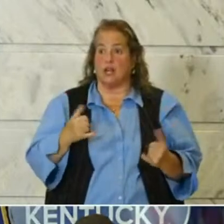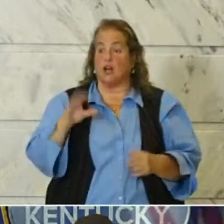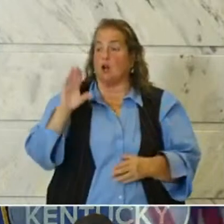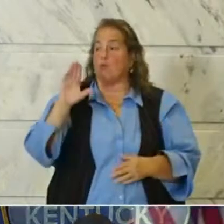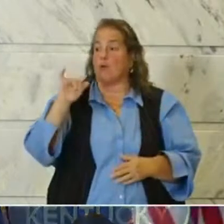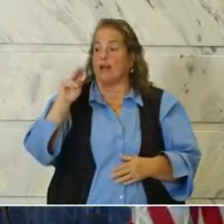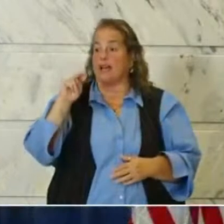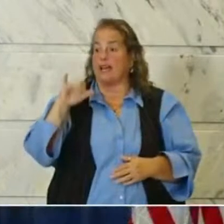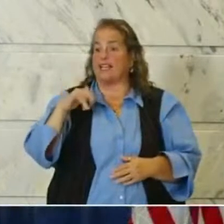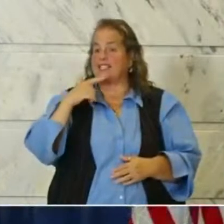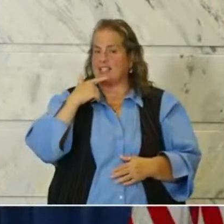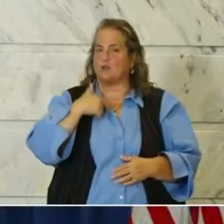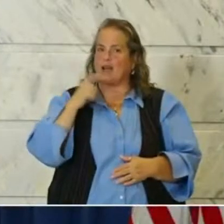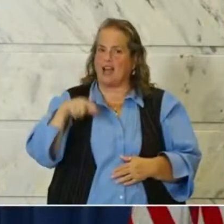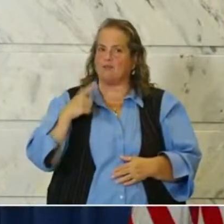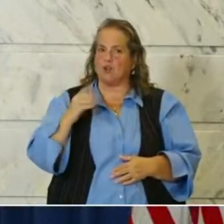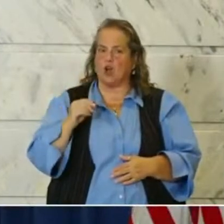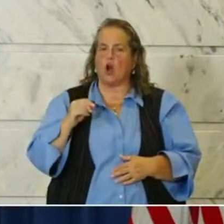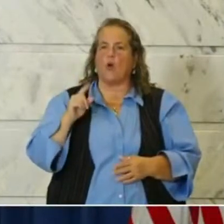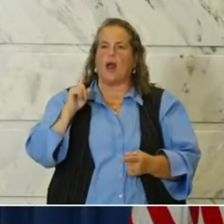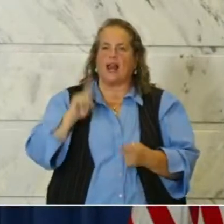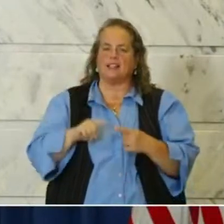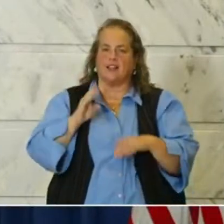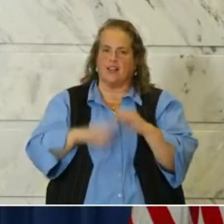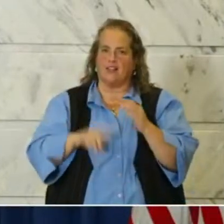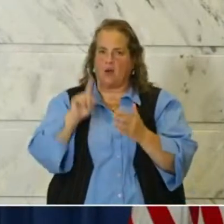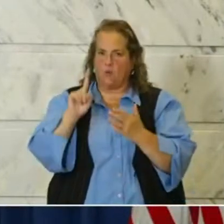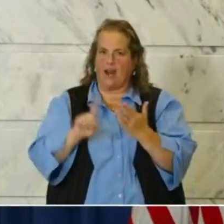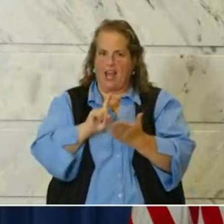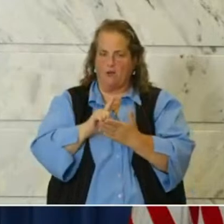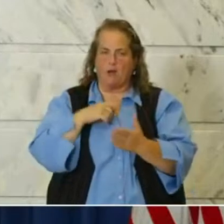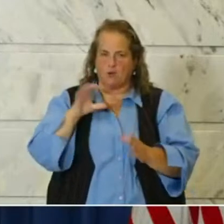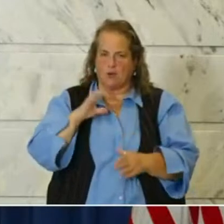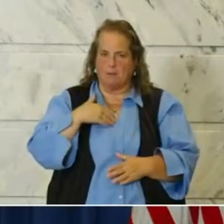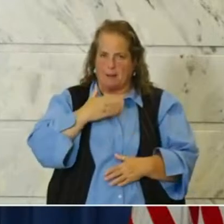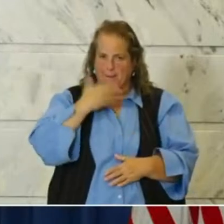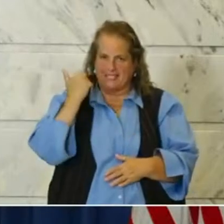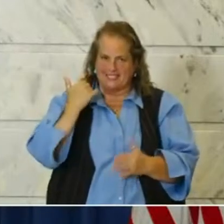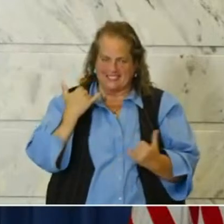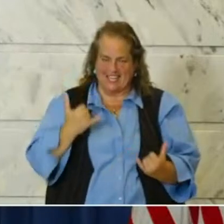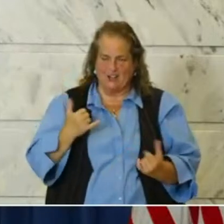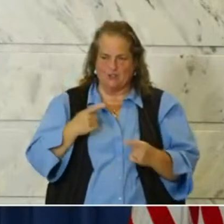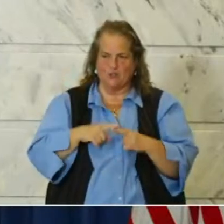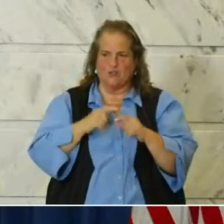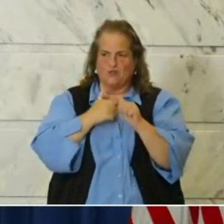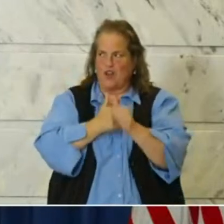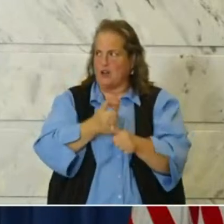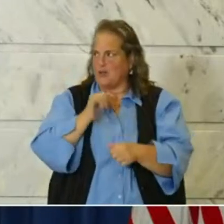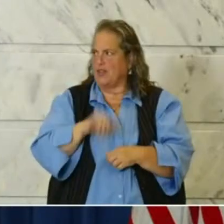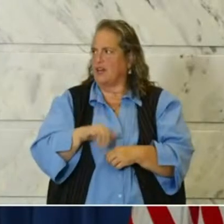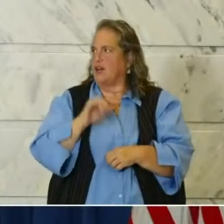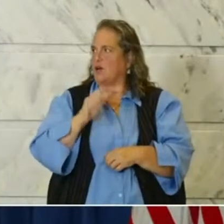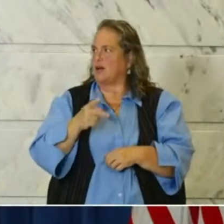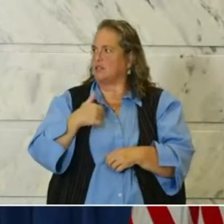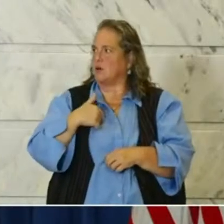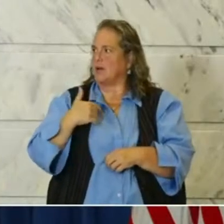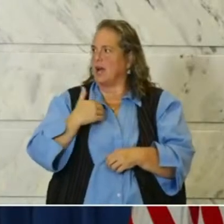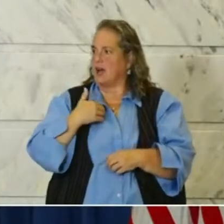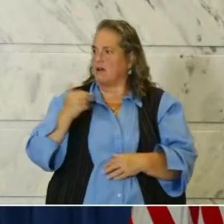that we had to go less than the whole hour, and I'm doing my best to fall in line. So we